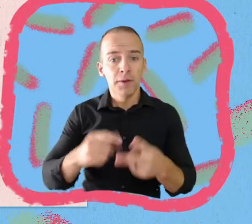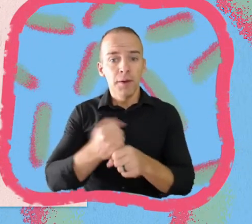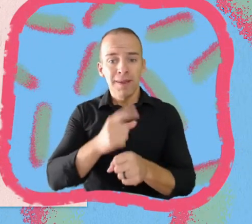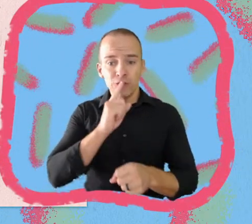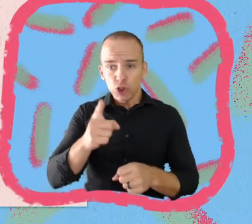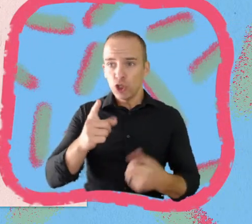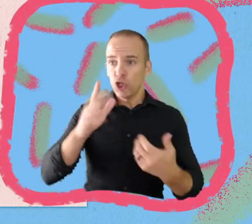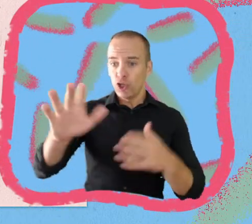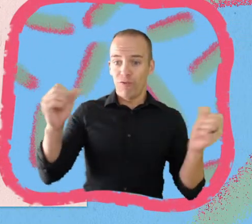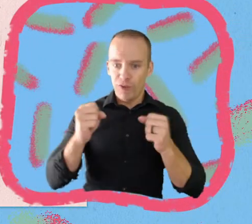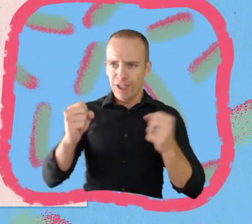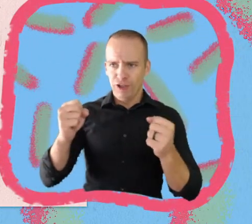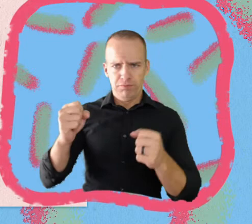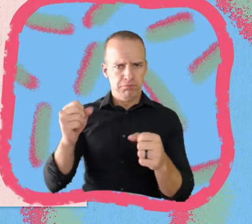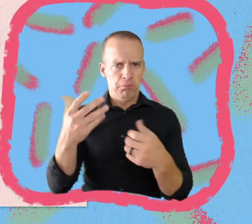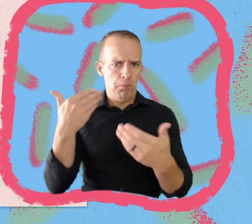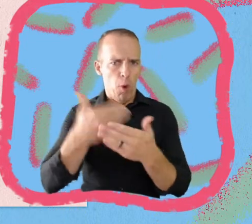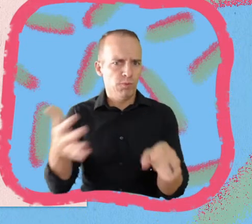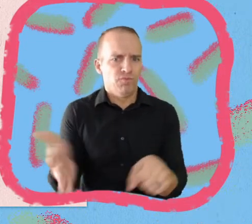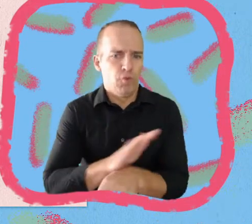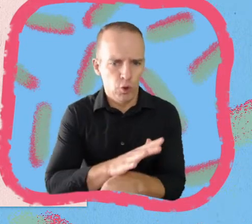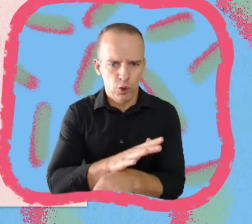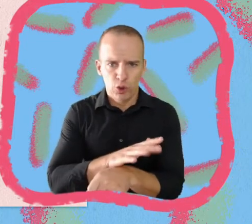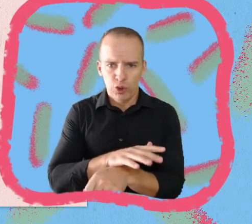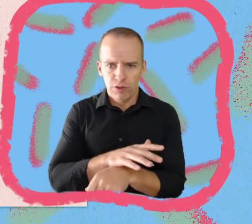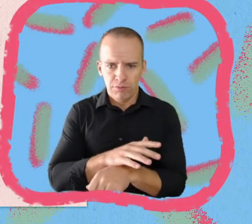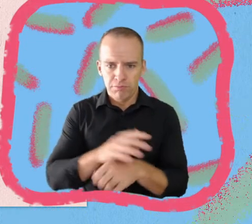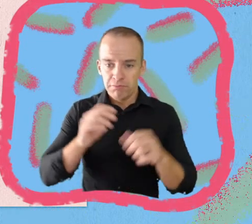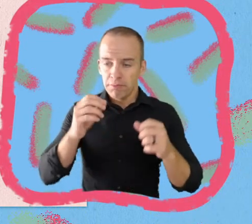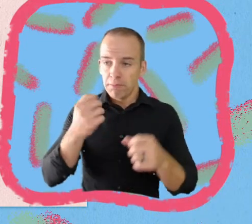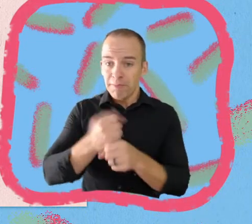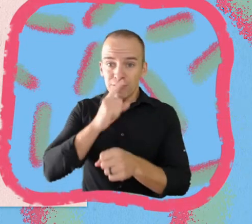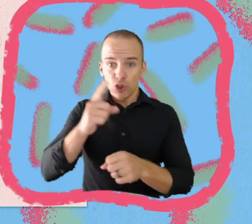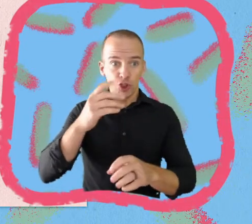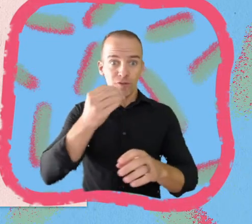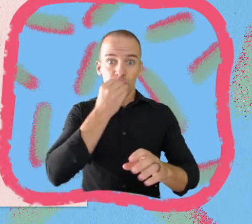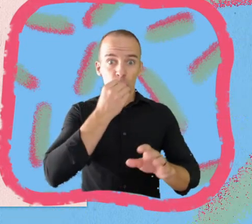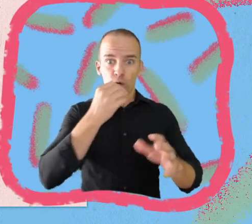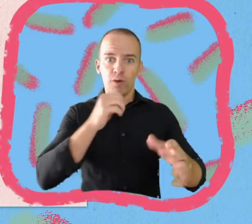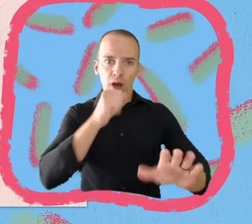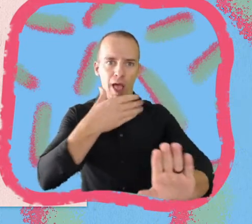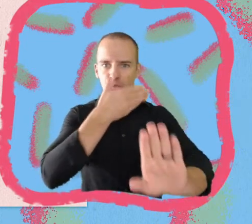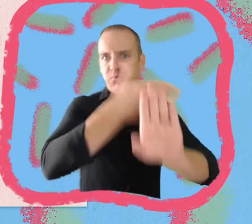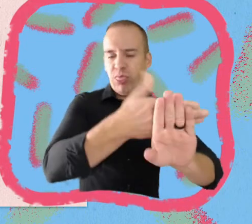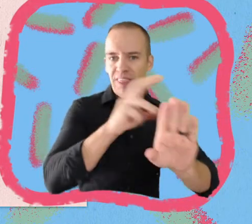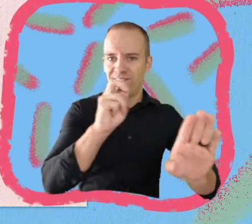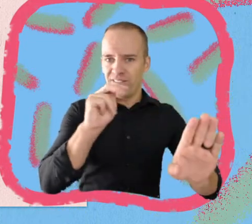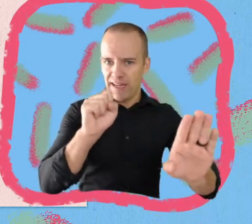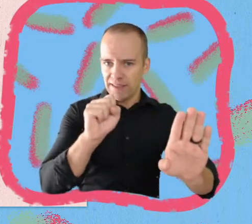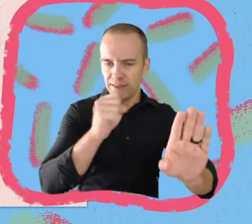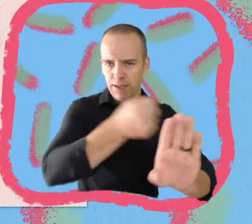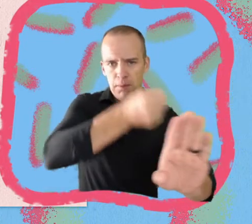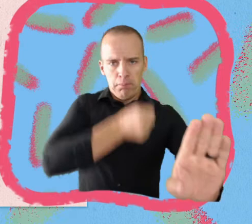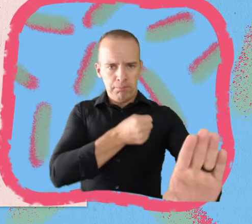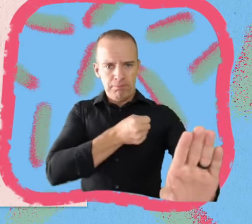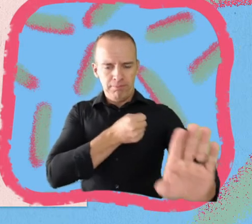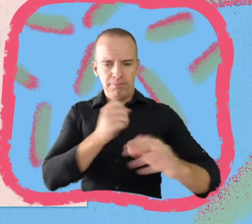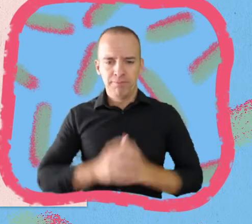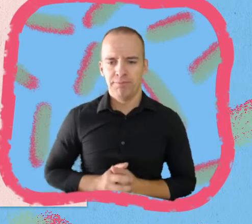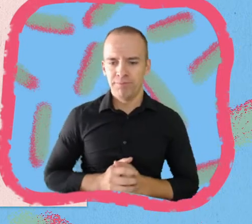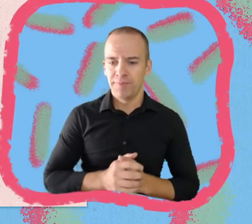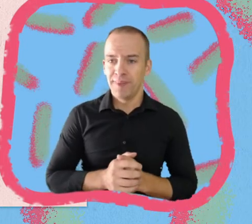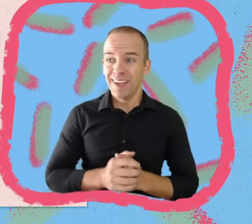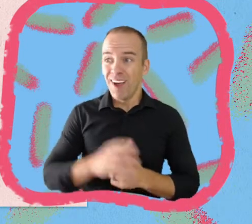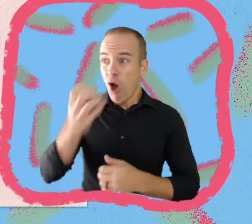fridge 2/3 stocked and place food items 2 inches away from the vents. Do not block the vents and don't place hot food inside.